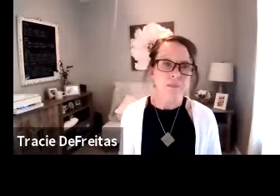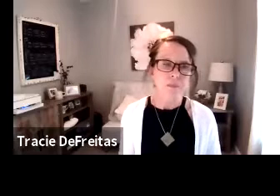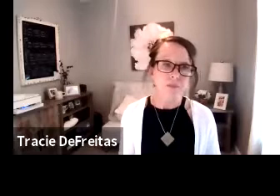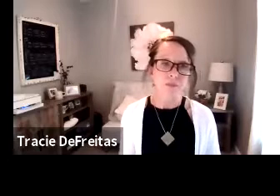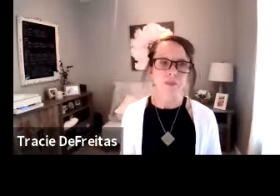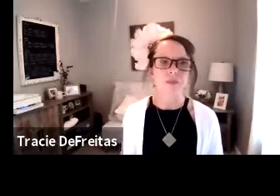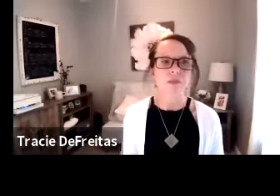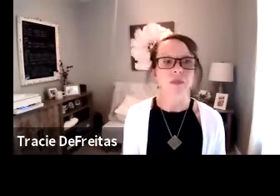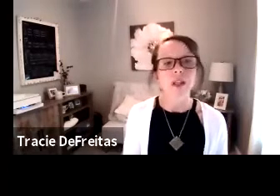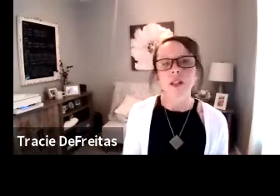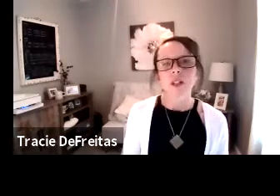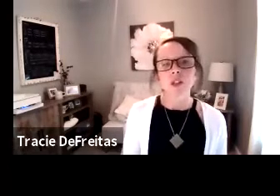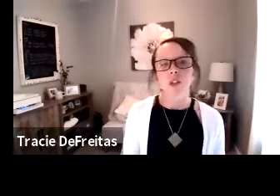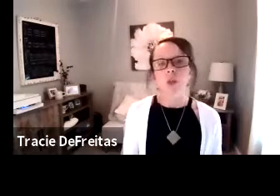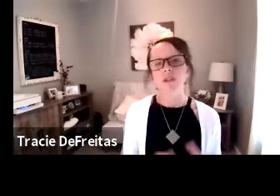slide.